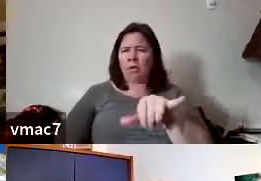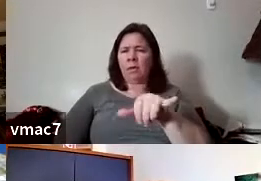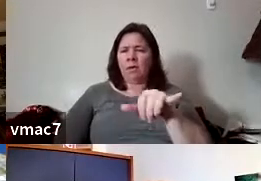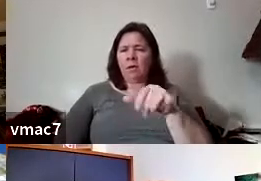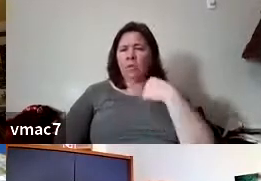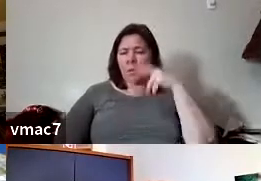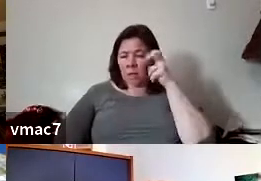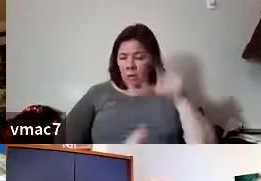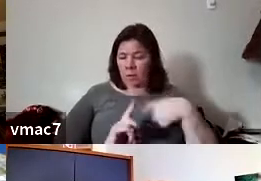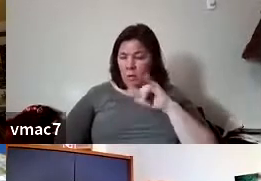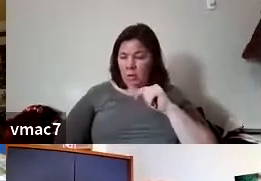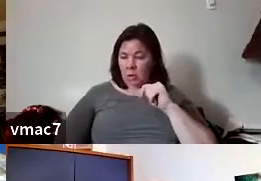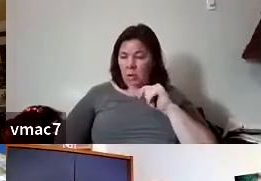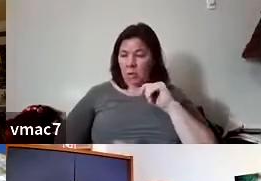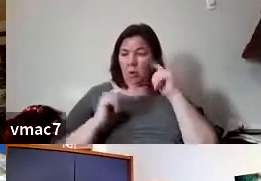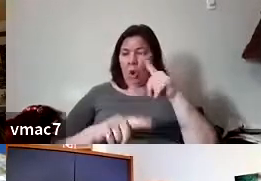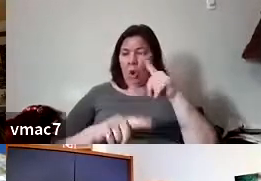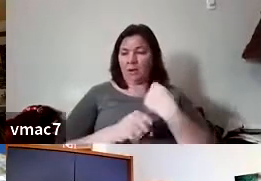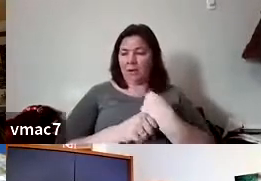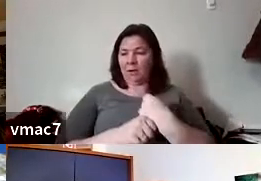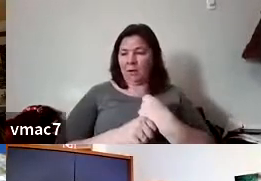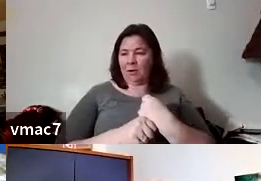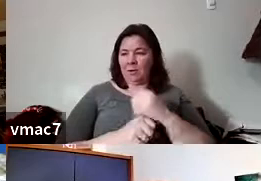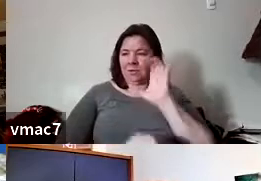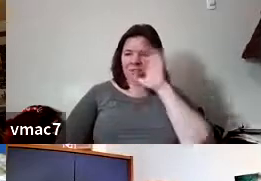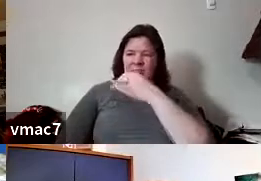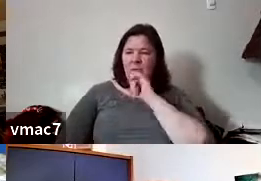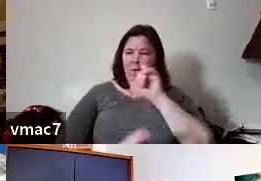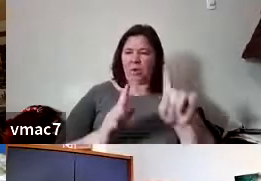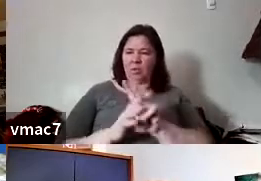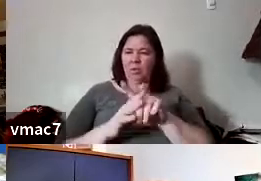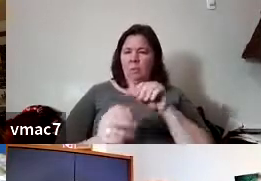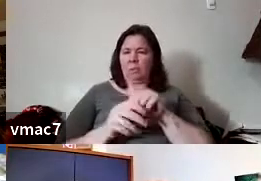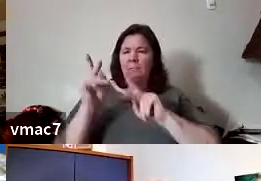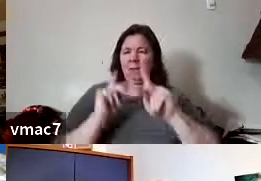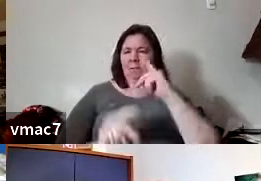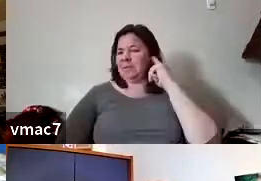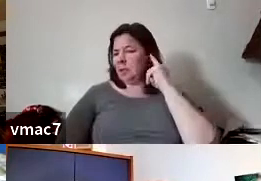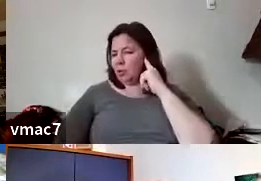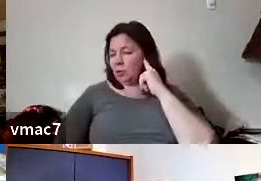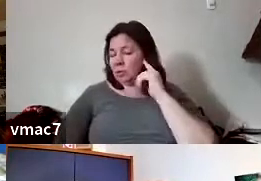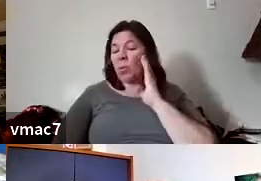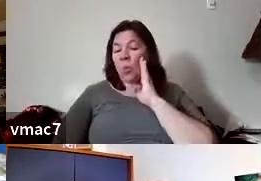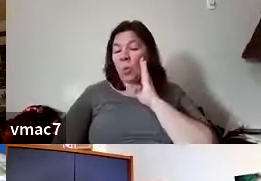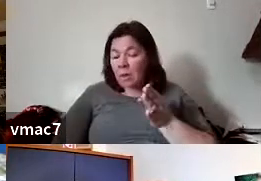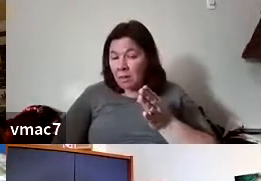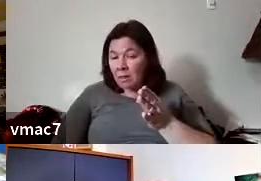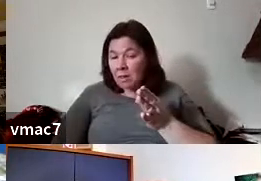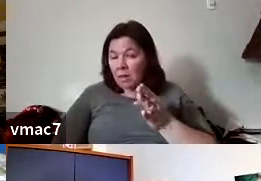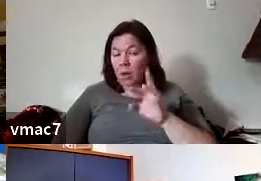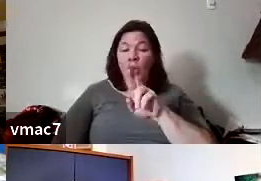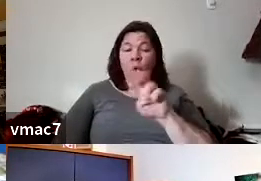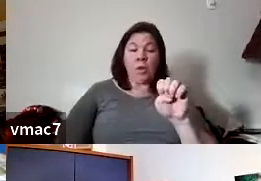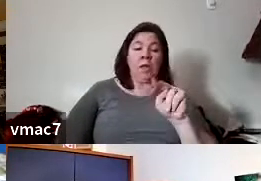actually hearing about it all year long. Just doesn't seem to show up in some people's ears. That'll be renewal